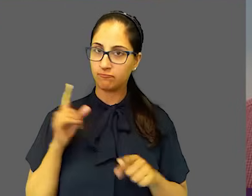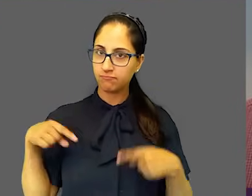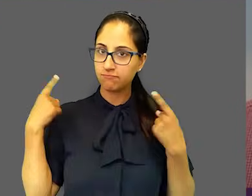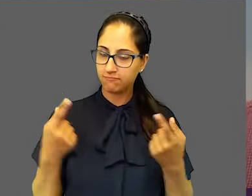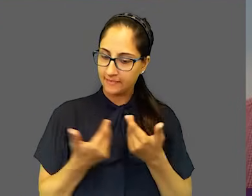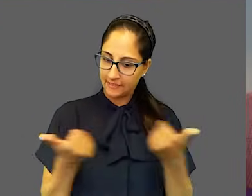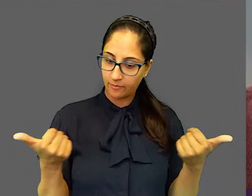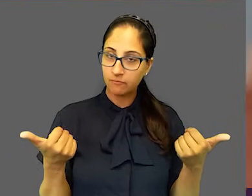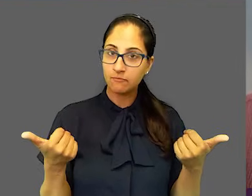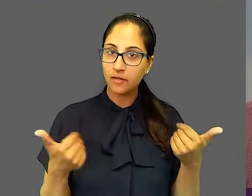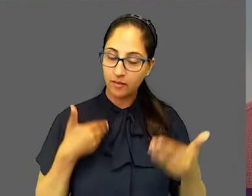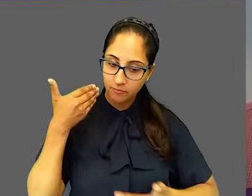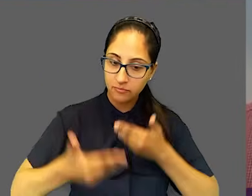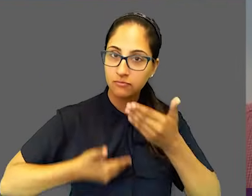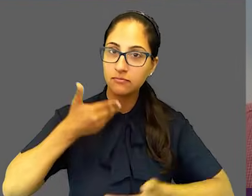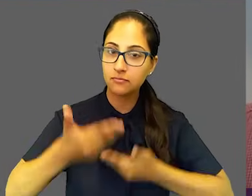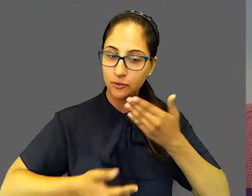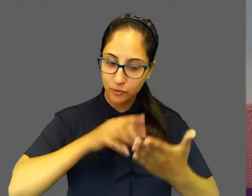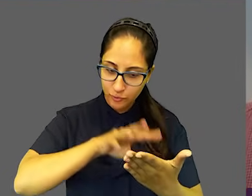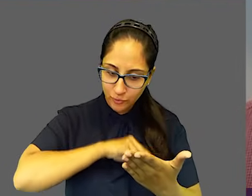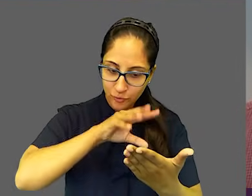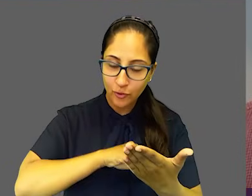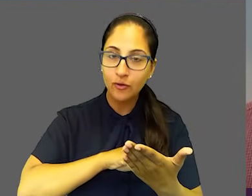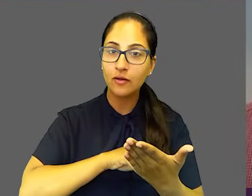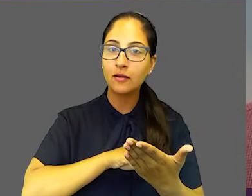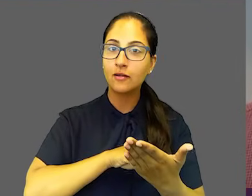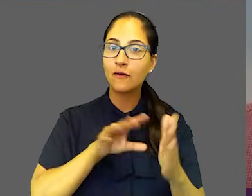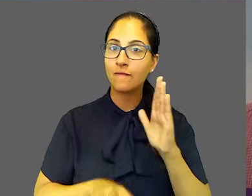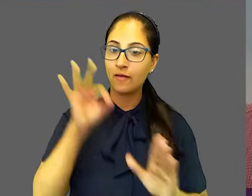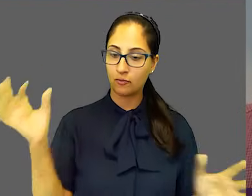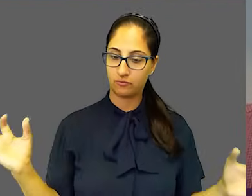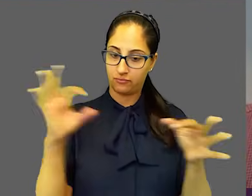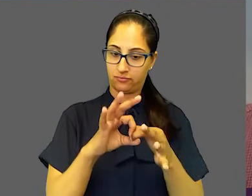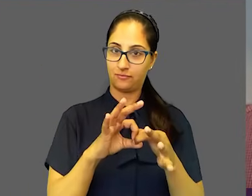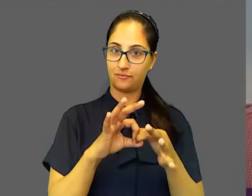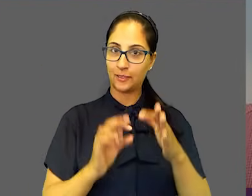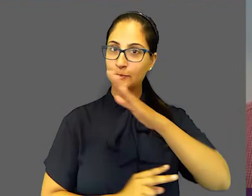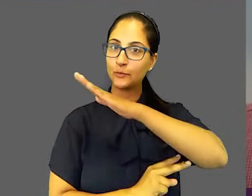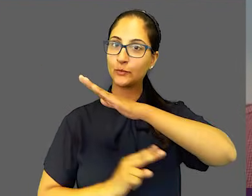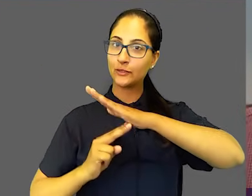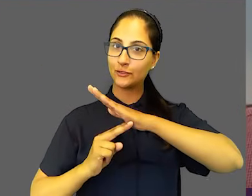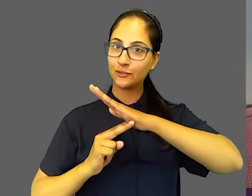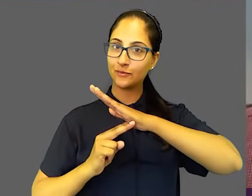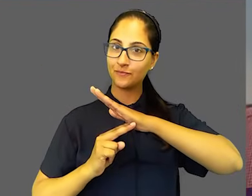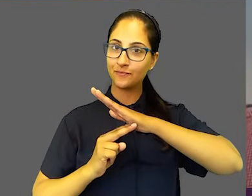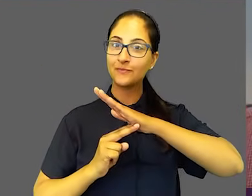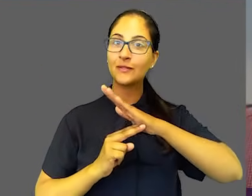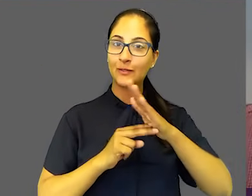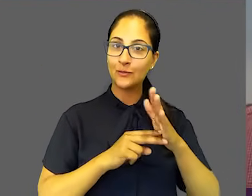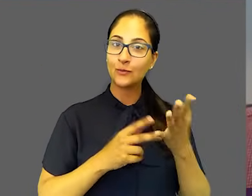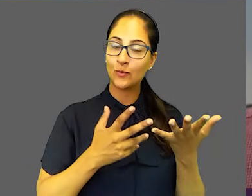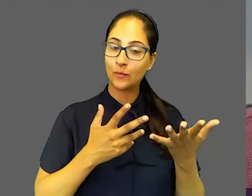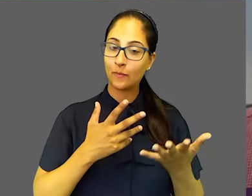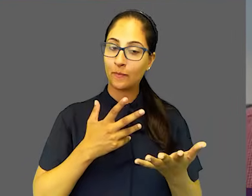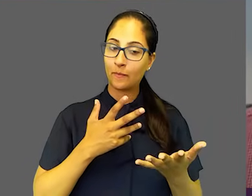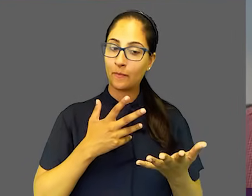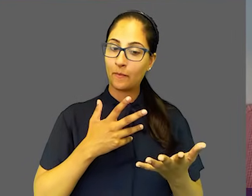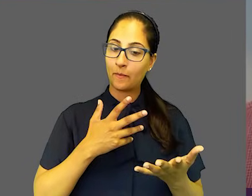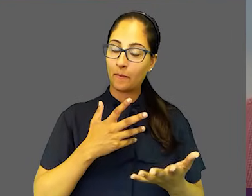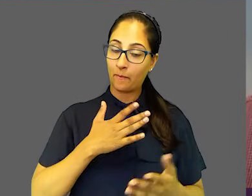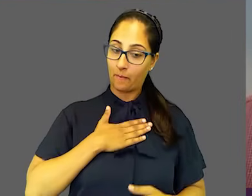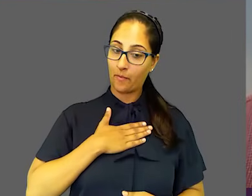we're actively constructing these bridges every single time we embark on creating a learning experience for a